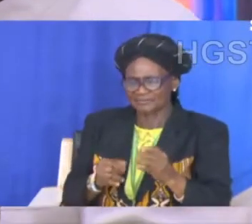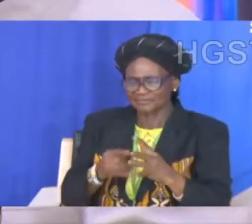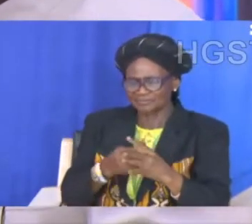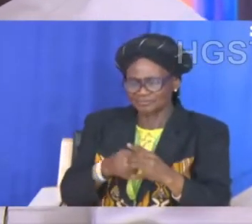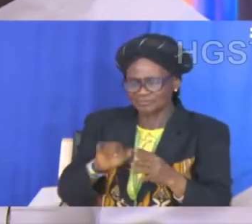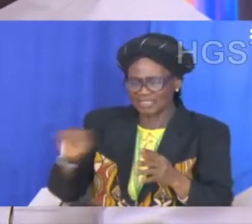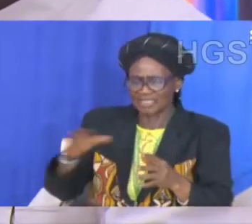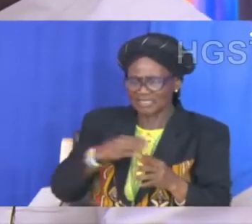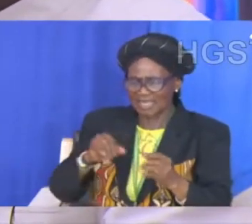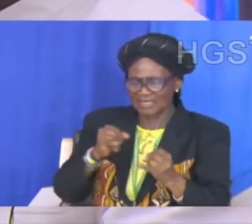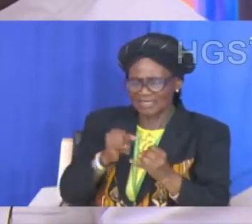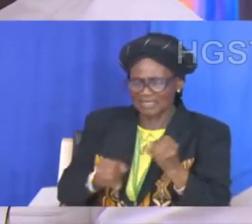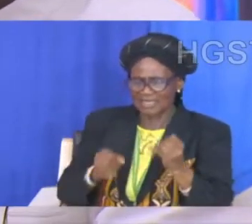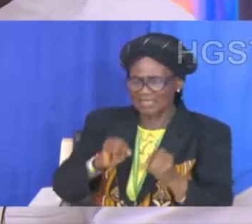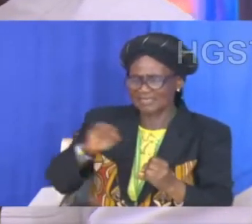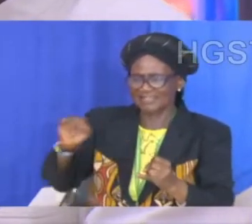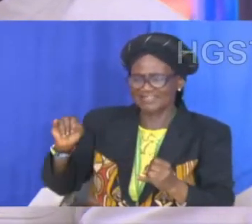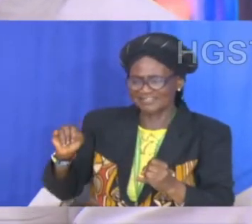beginning and the ending,